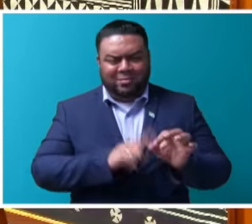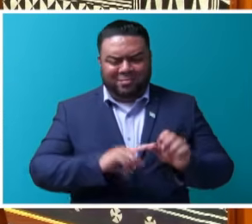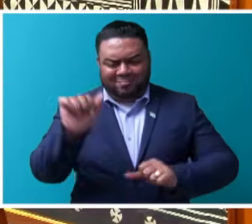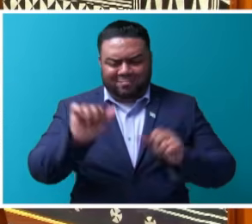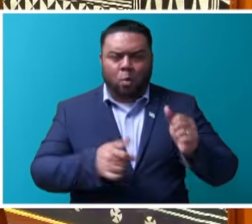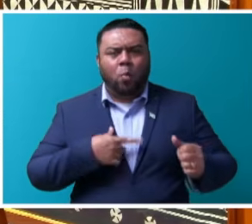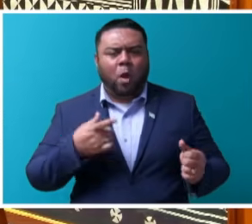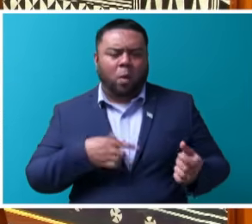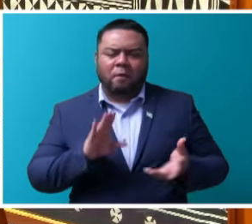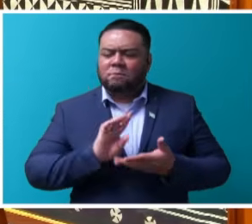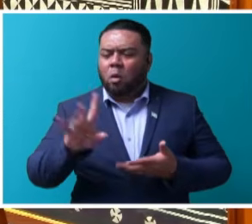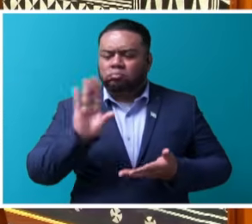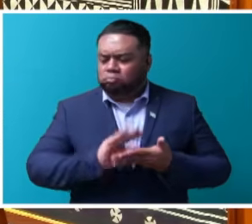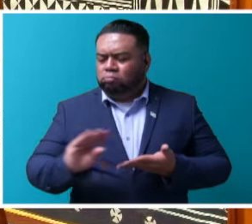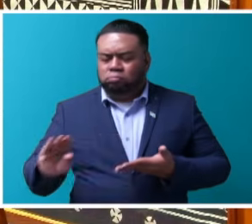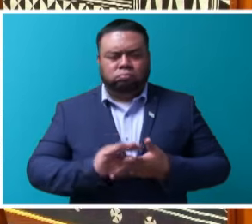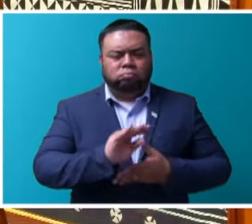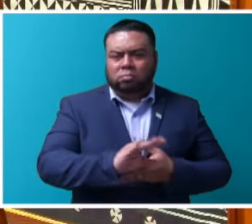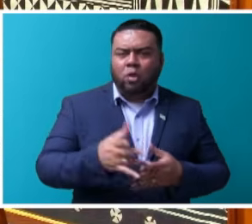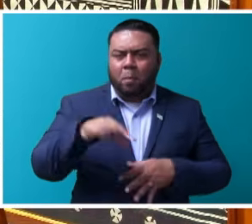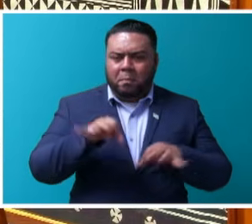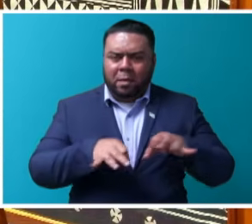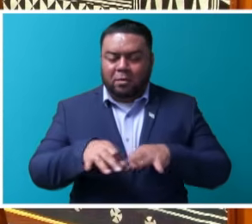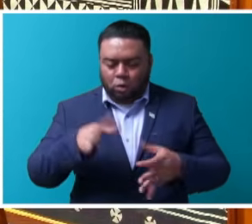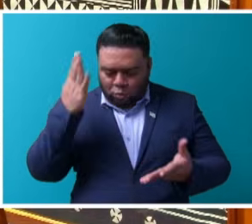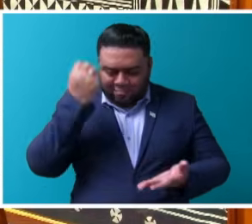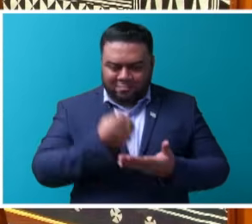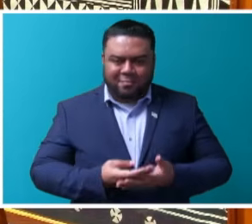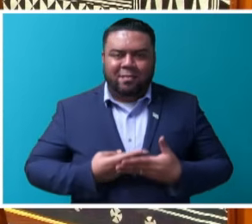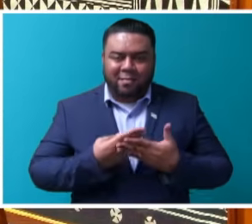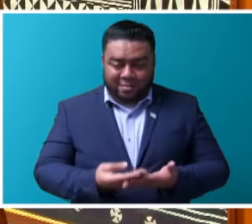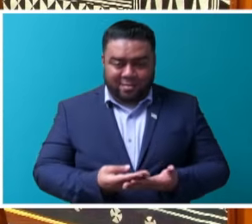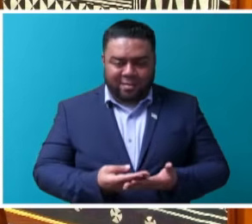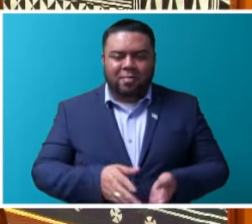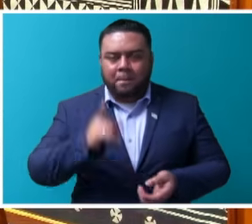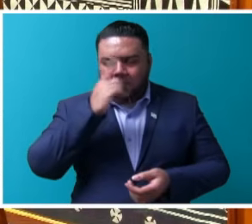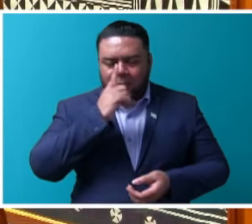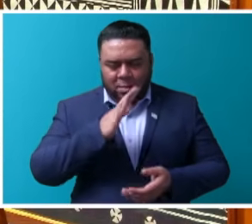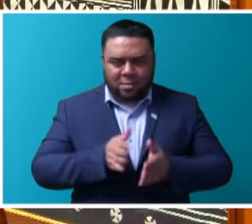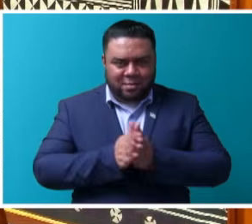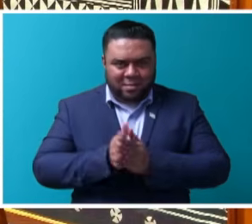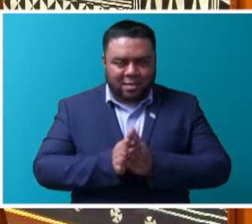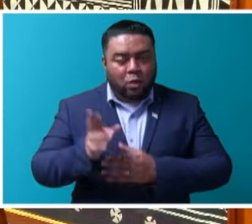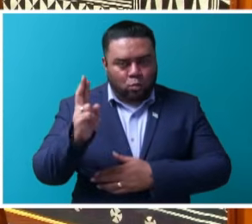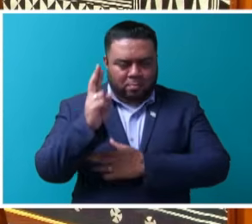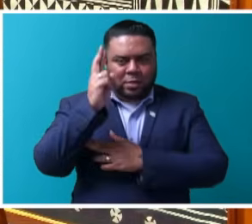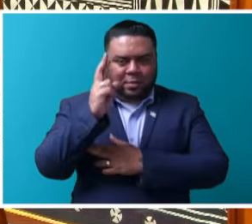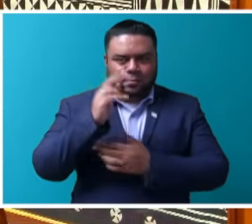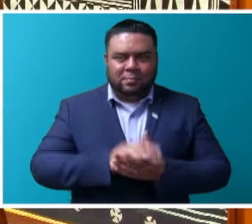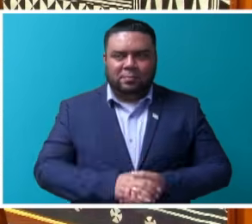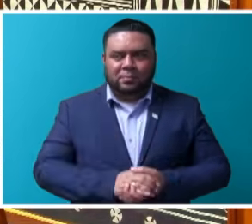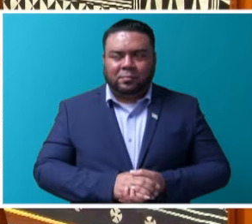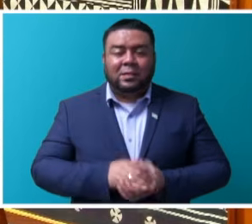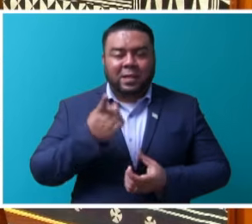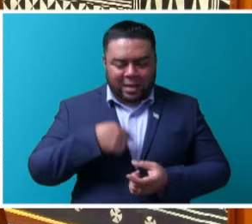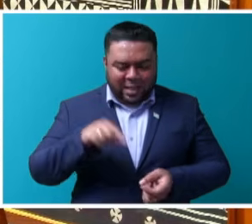plans and ensure that they reflect the aspirations of the people you represent and